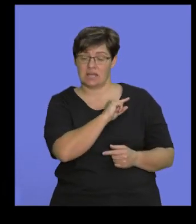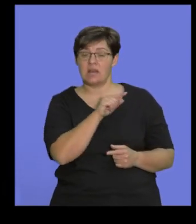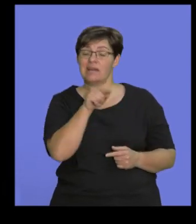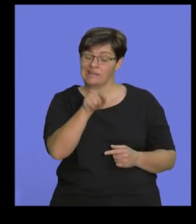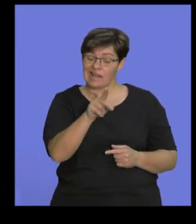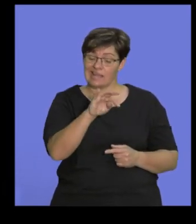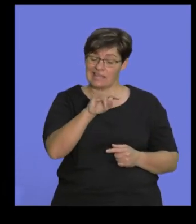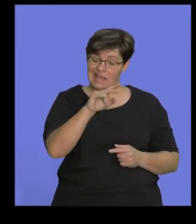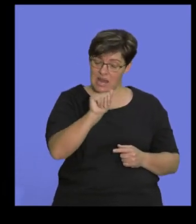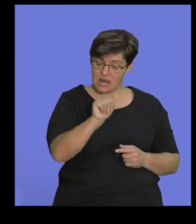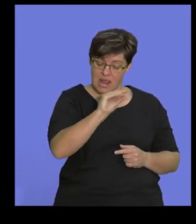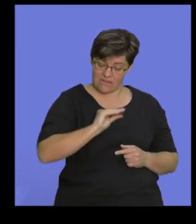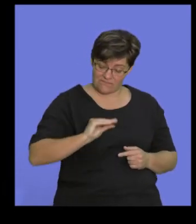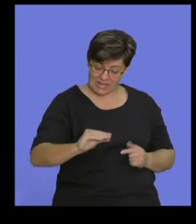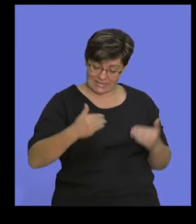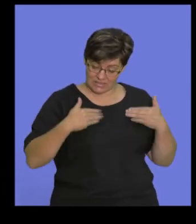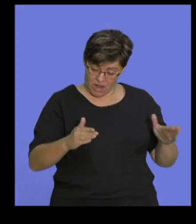invested